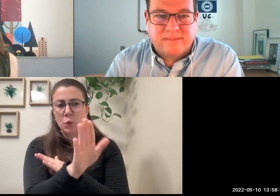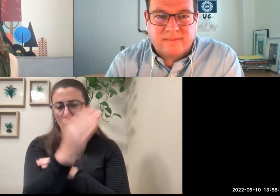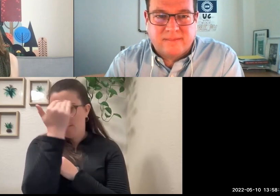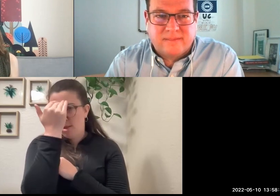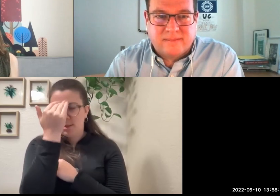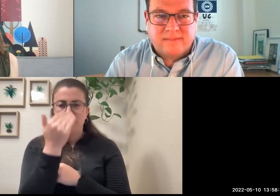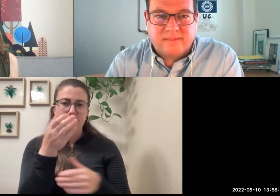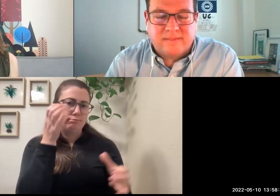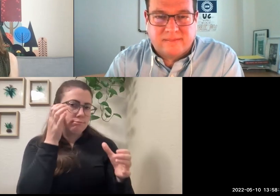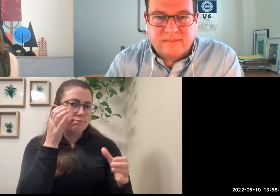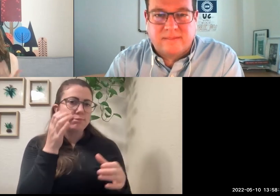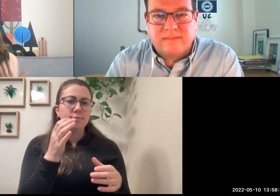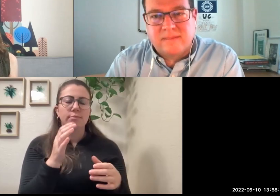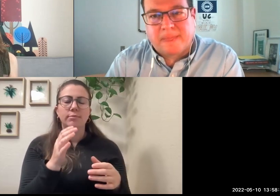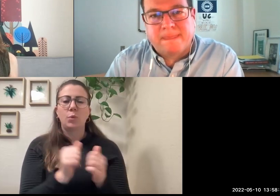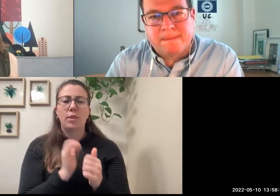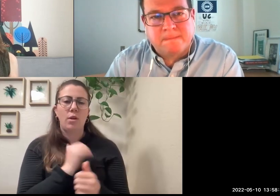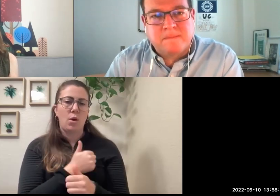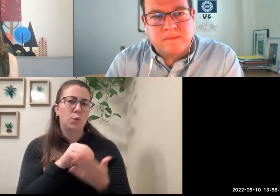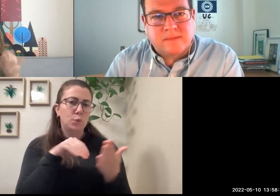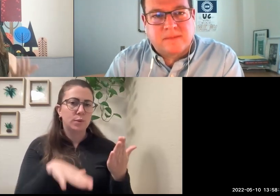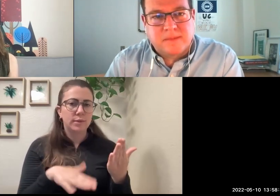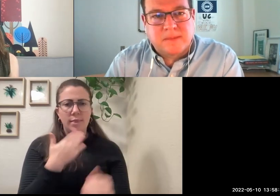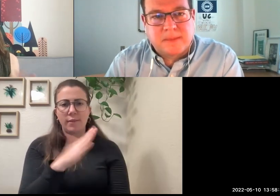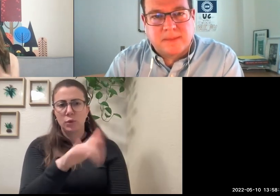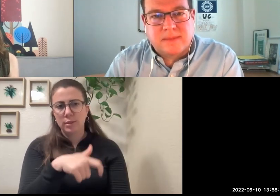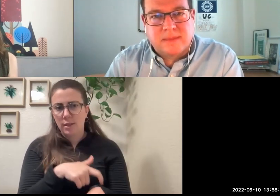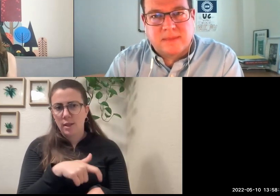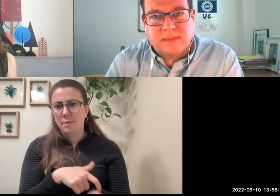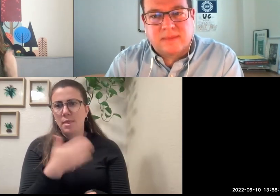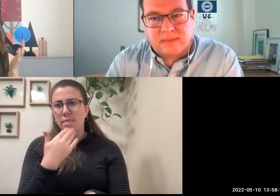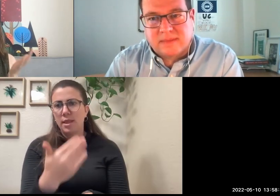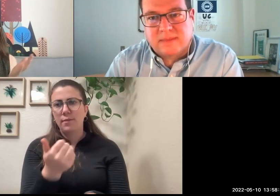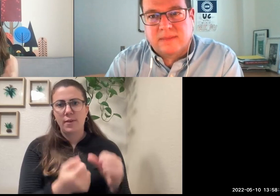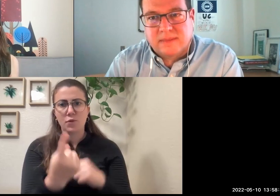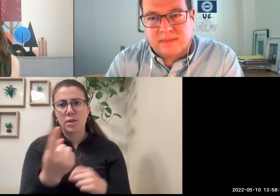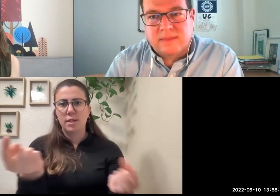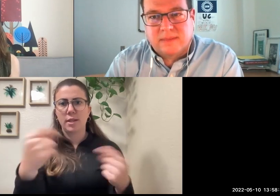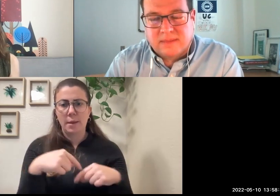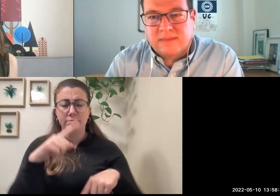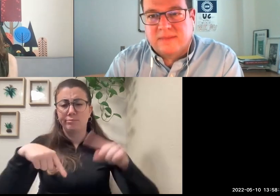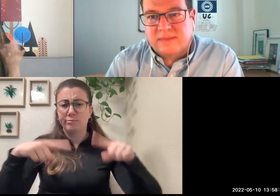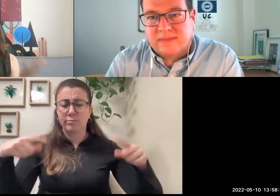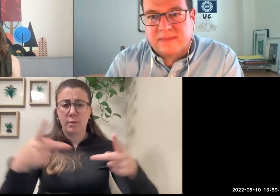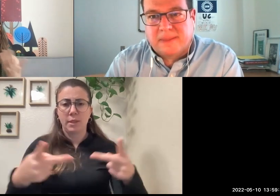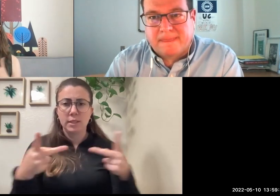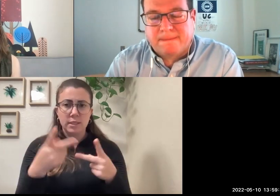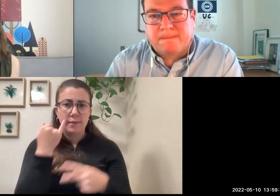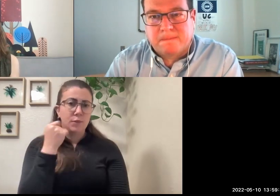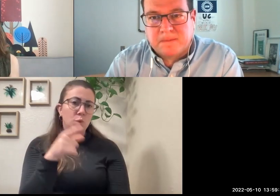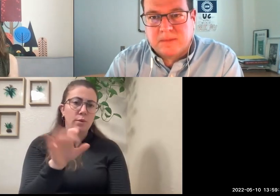and especially with our students. I really thank you for the time. And I thank everyone that came from a variety of different places, whether you're on Facebook